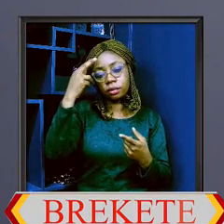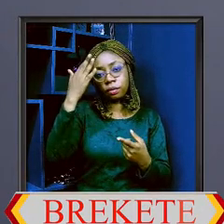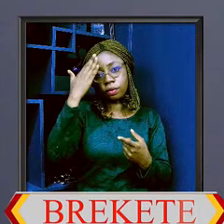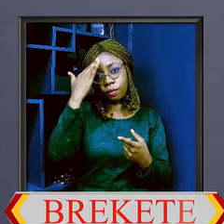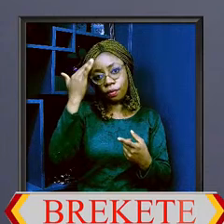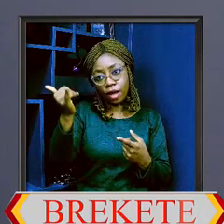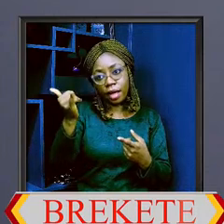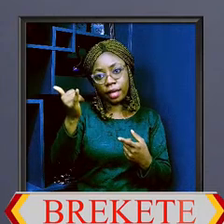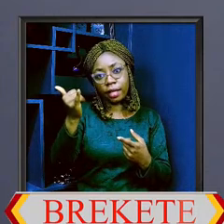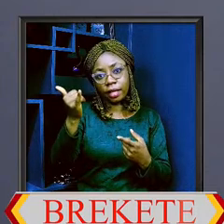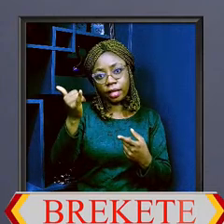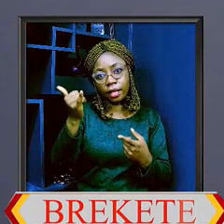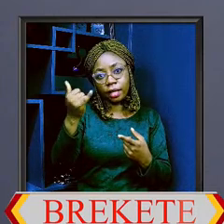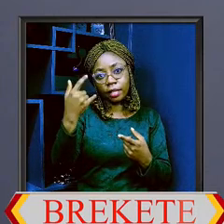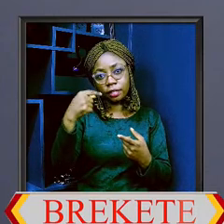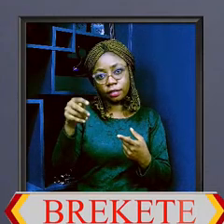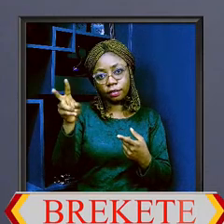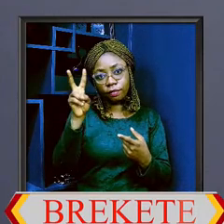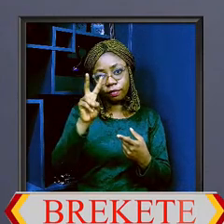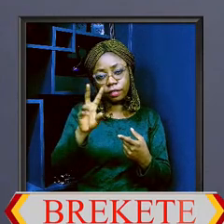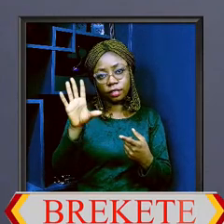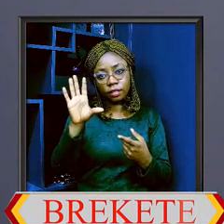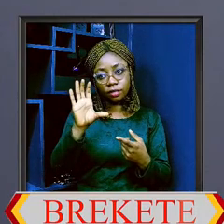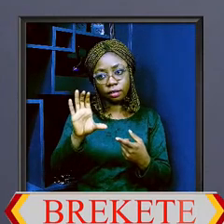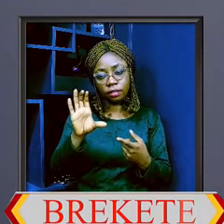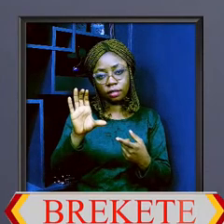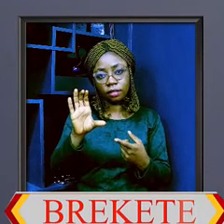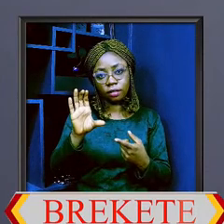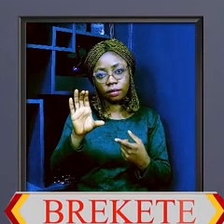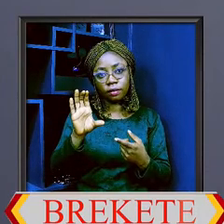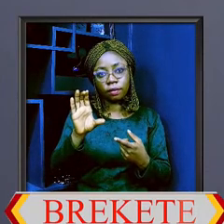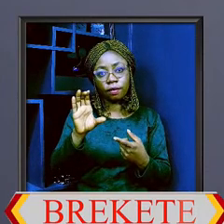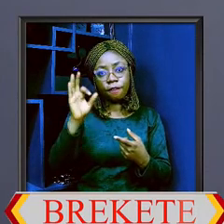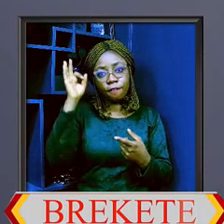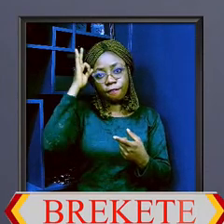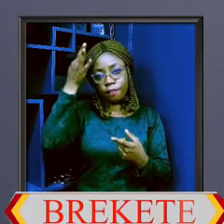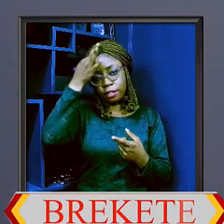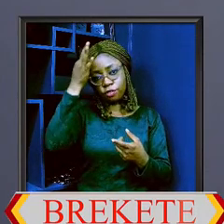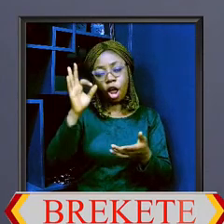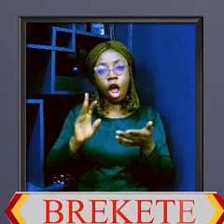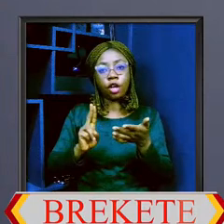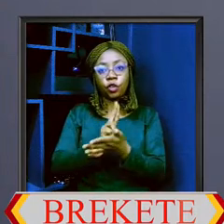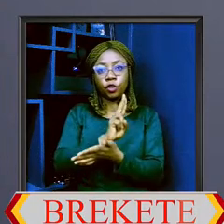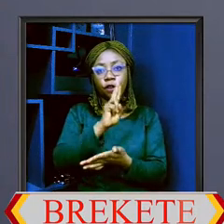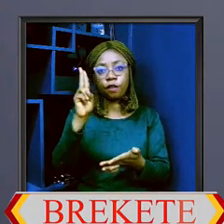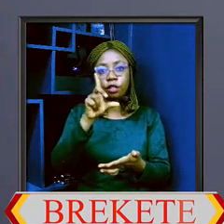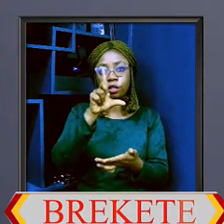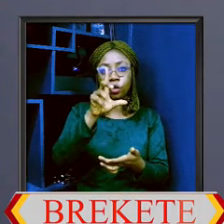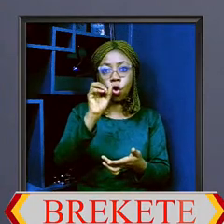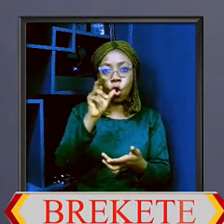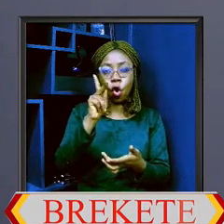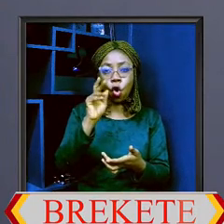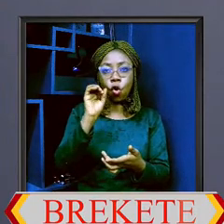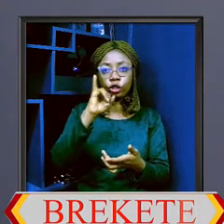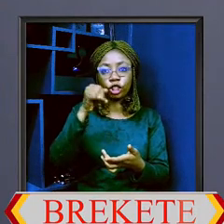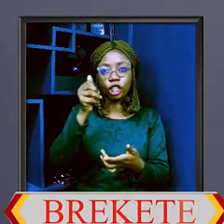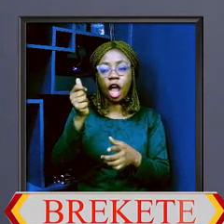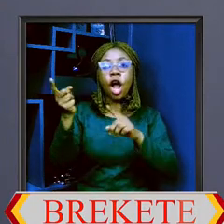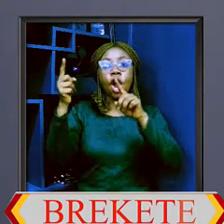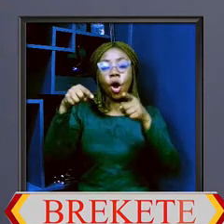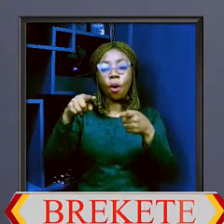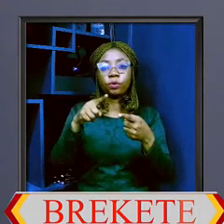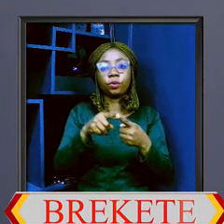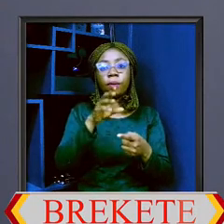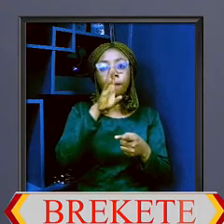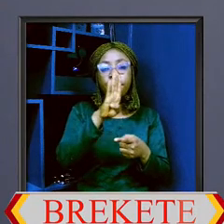why the vice Chancellor Federal University local come to break